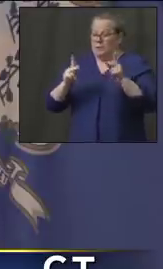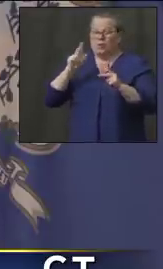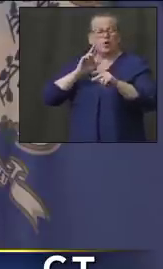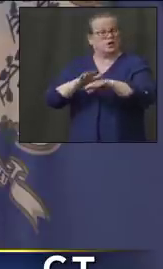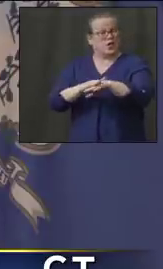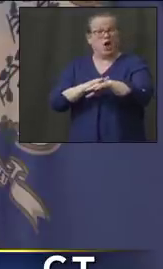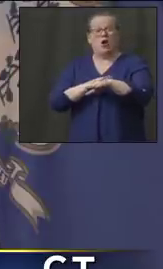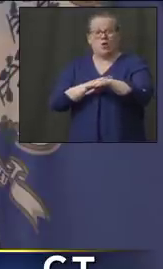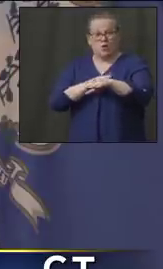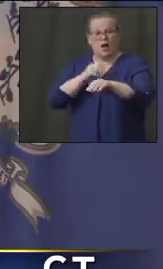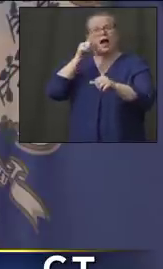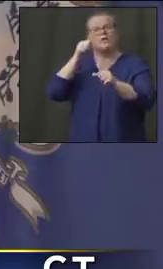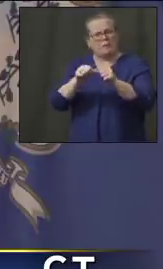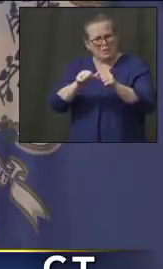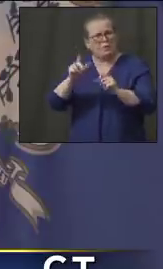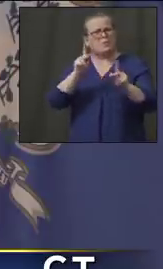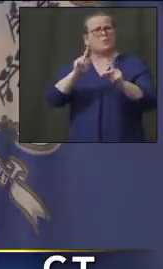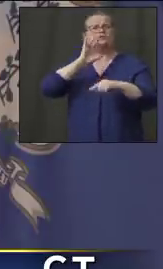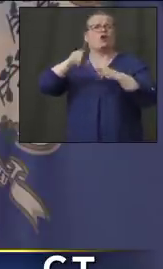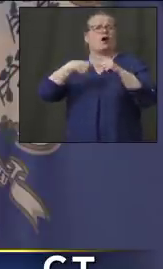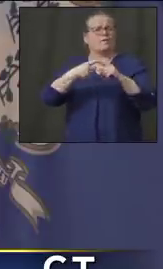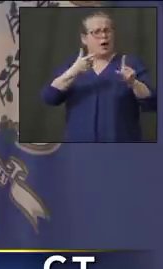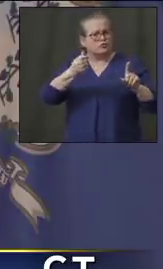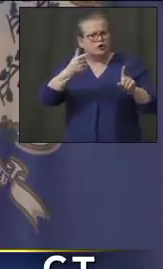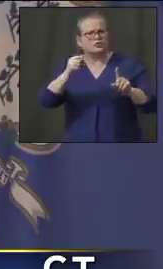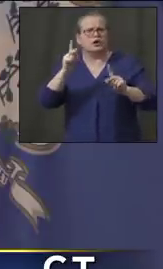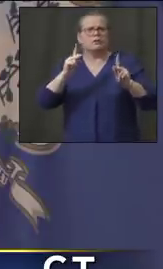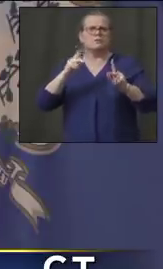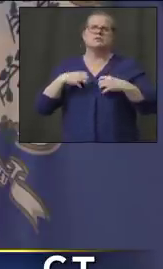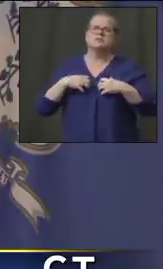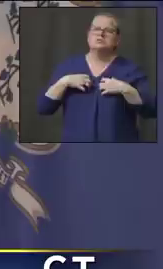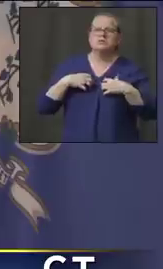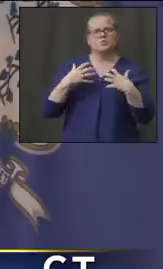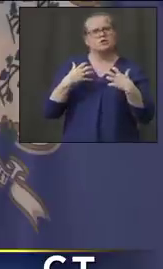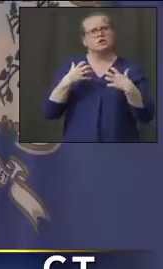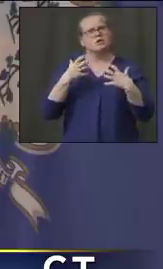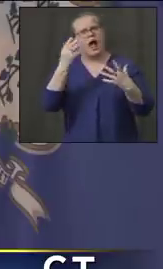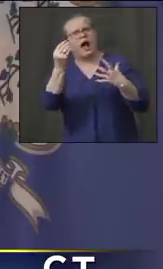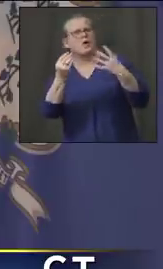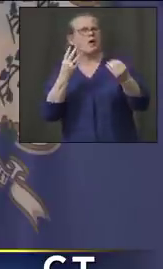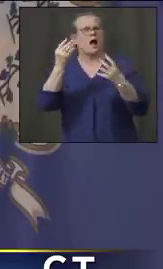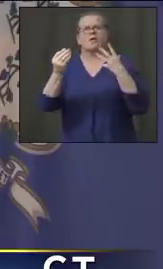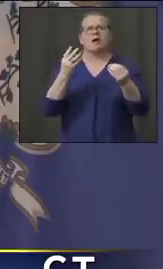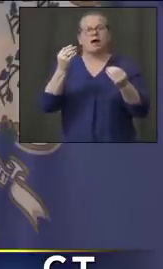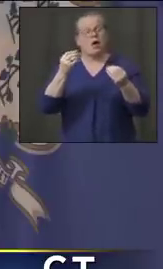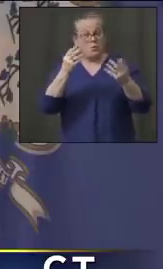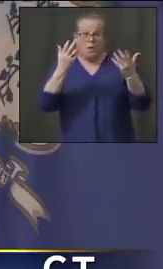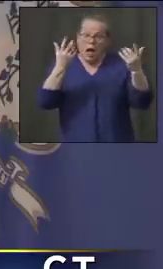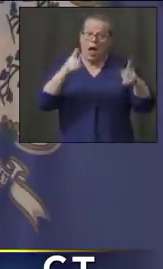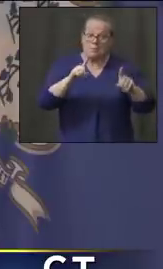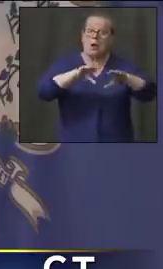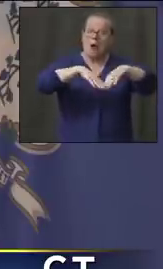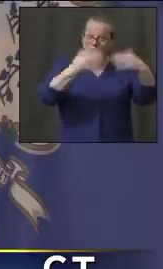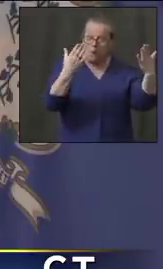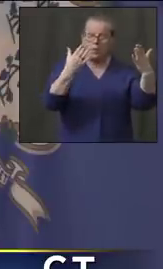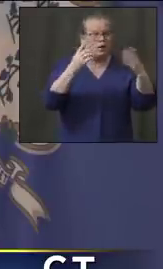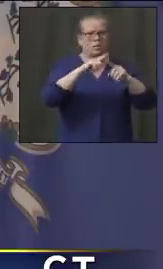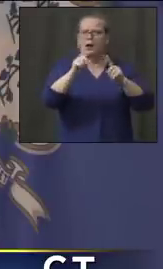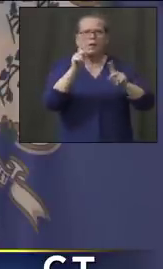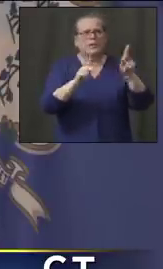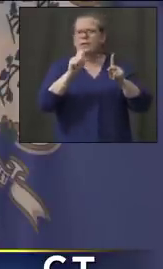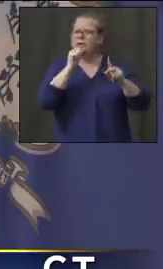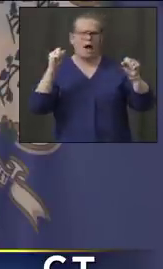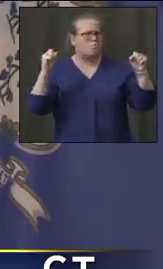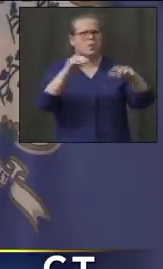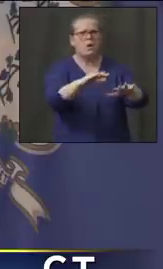nail salons, and that does not seem to be the case. I think that the consumers and the people of Connecticut, you might find, are cautious.